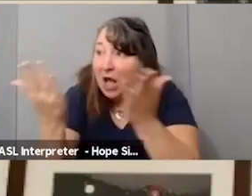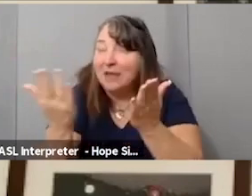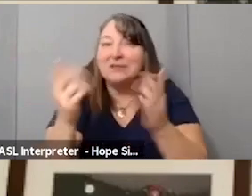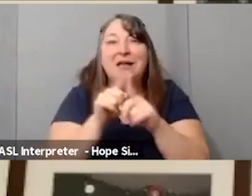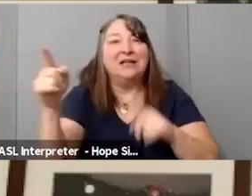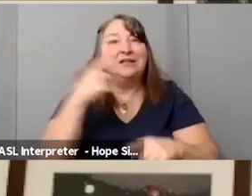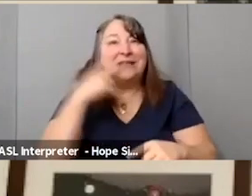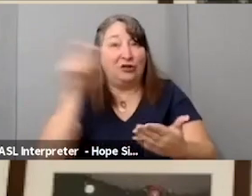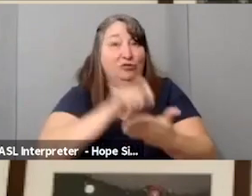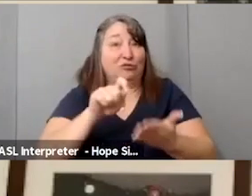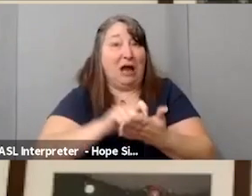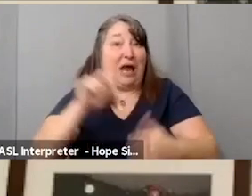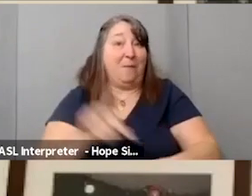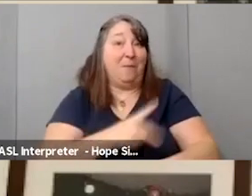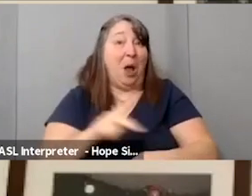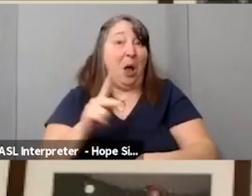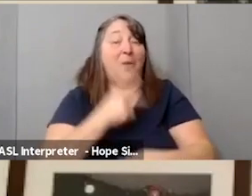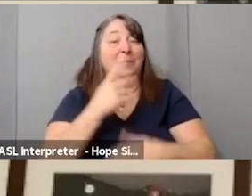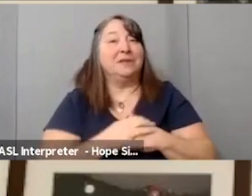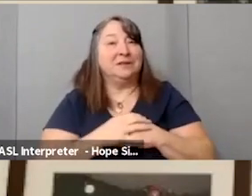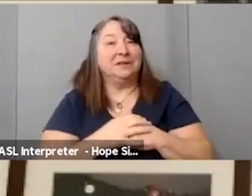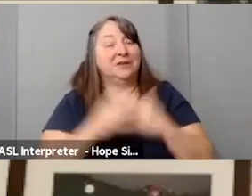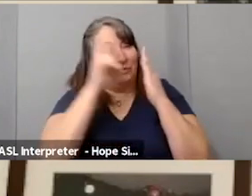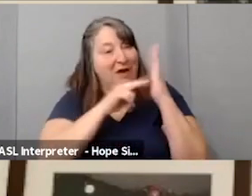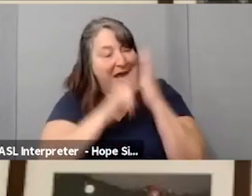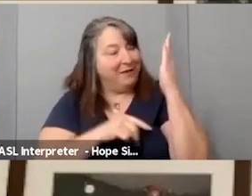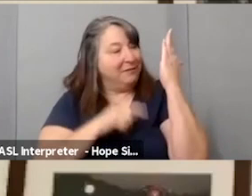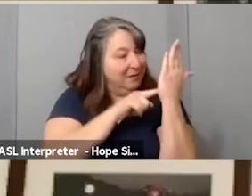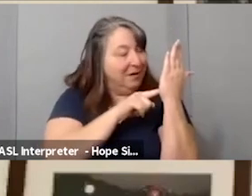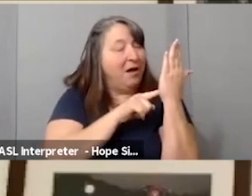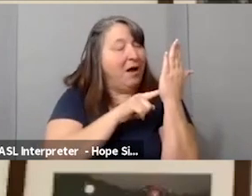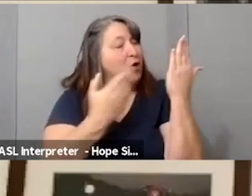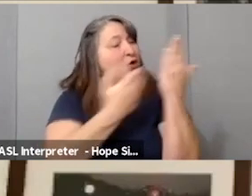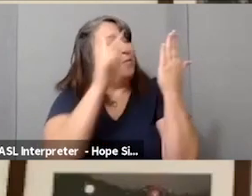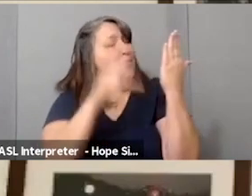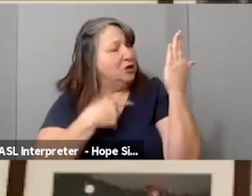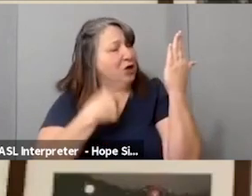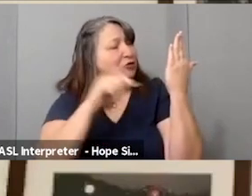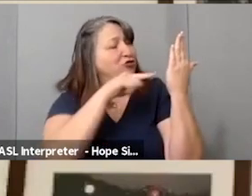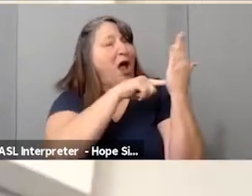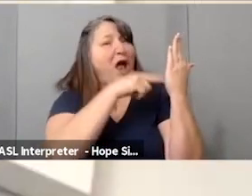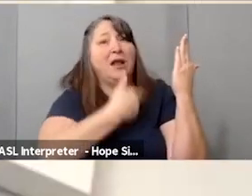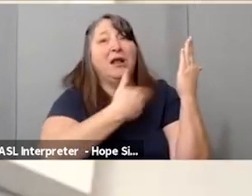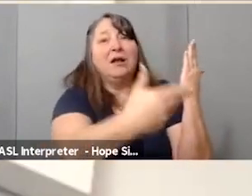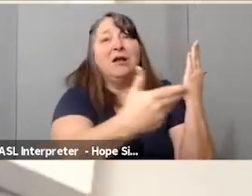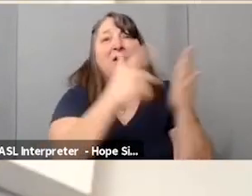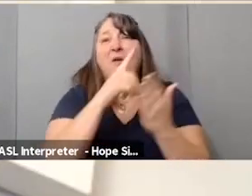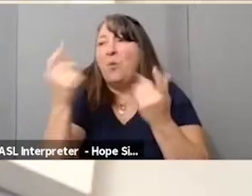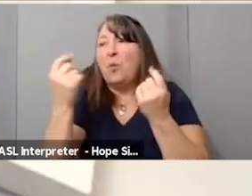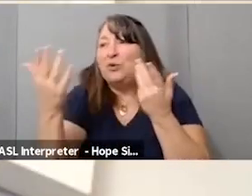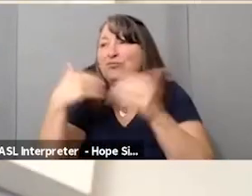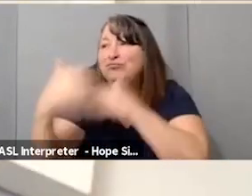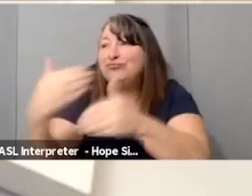read a poem somebody did and you're like, okay, this is a newbie, I'm going to try them. Like, what's your method? So I would say